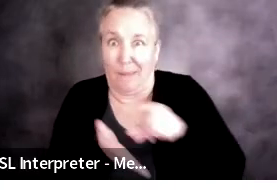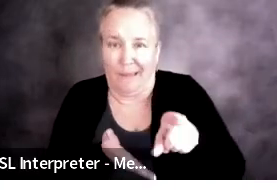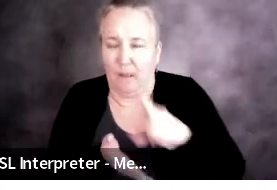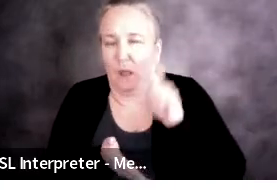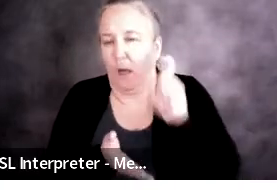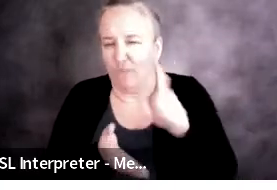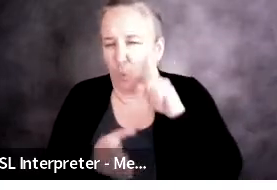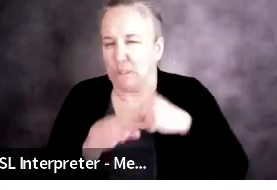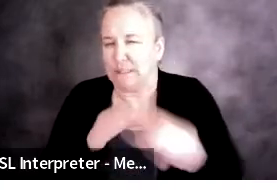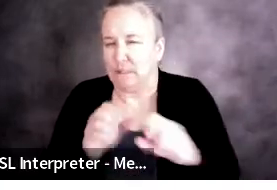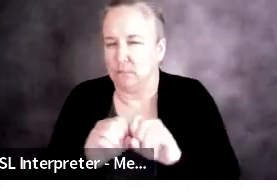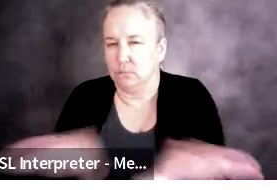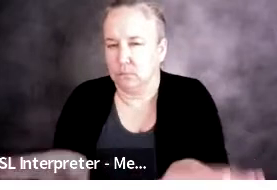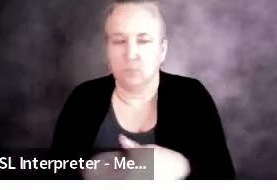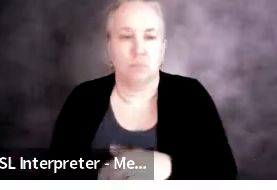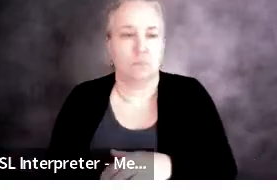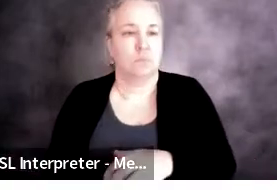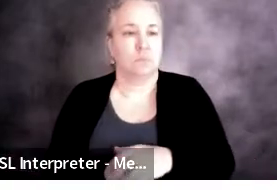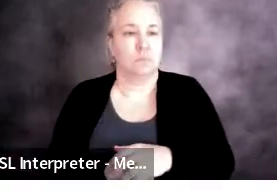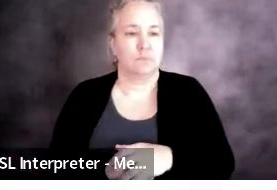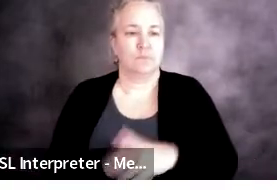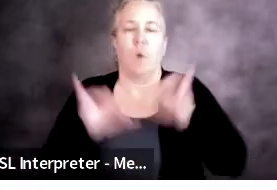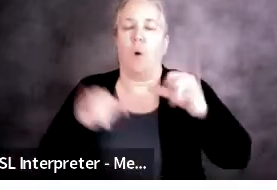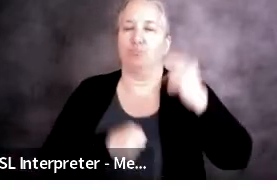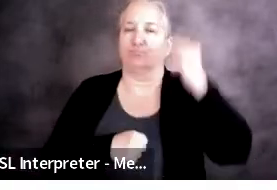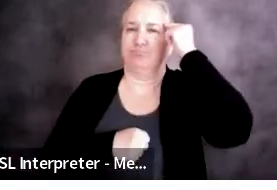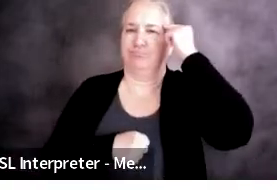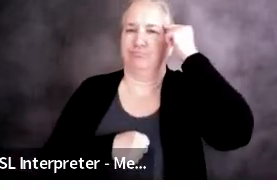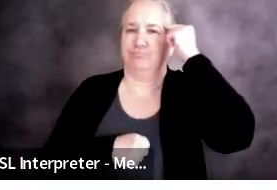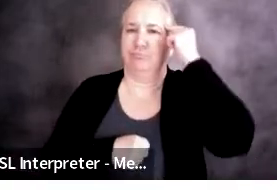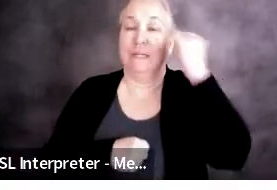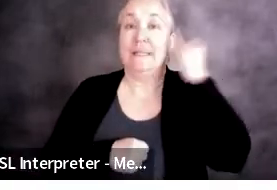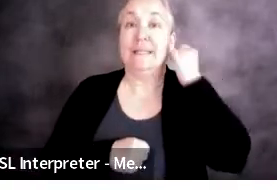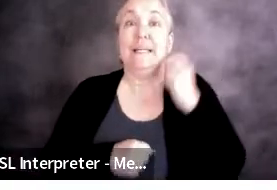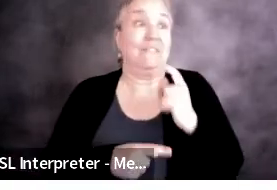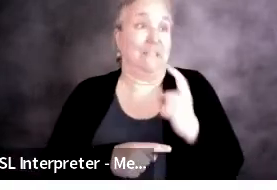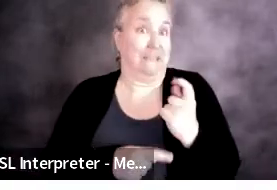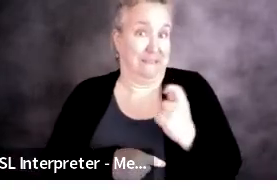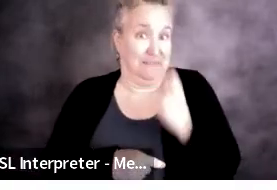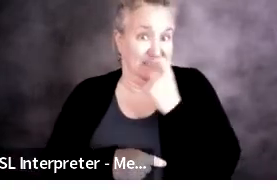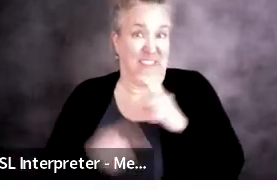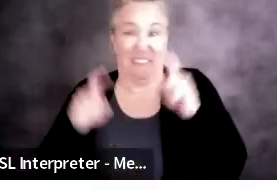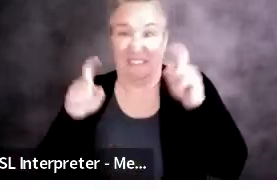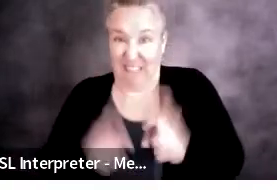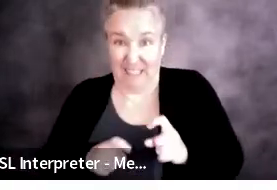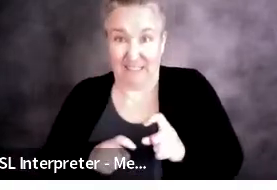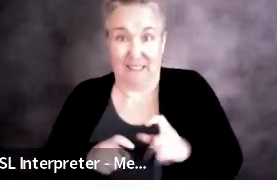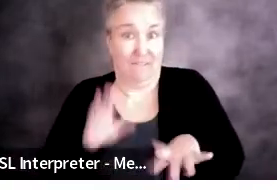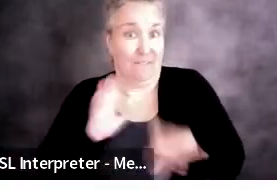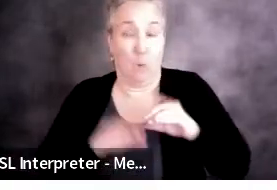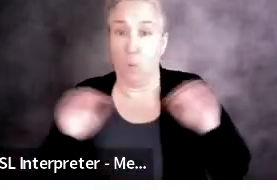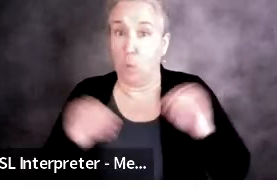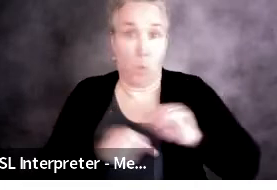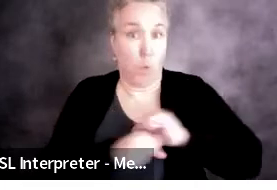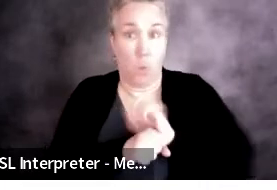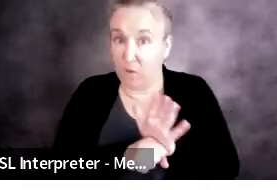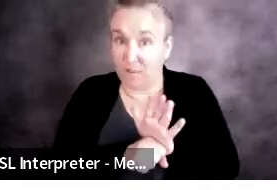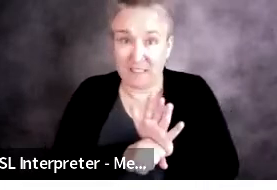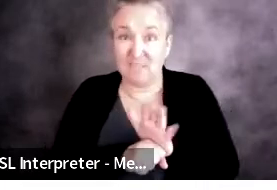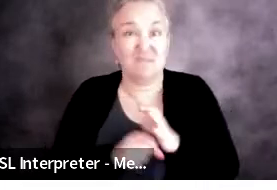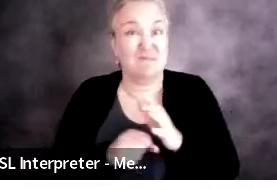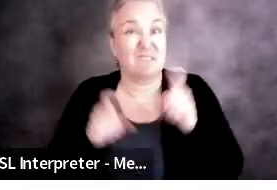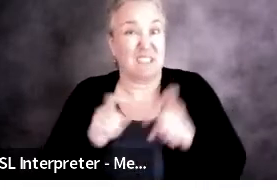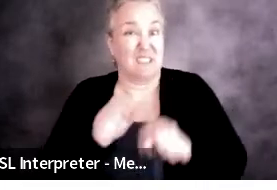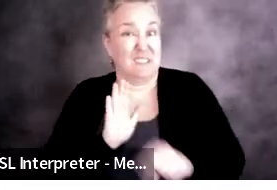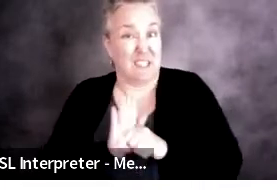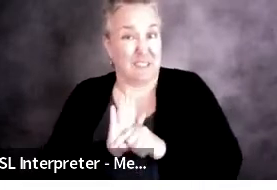I'm sorry, and I didn't go over the negative testing result. If the person tests negative, but you are